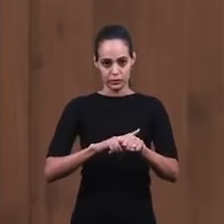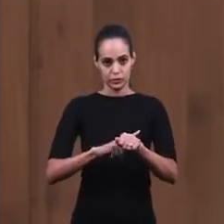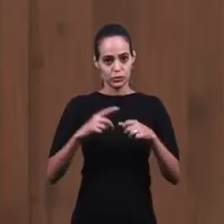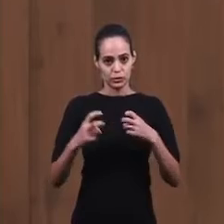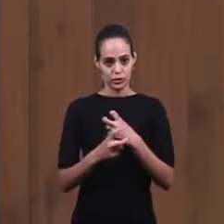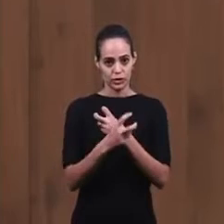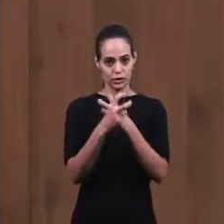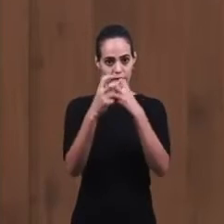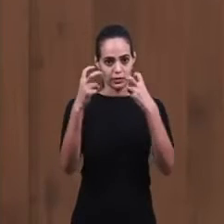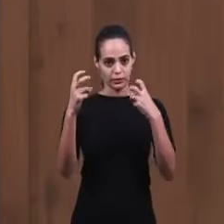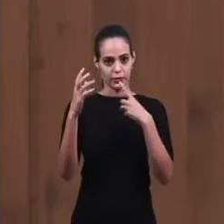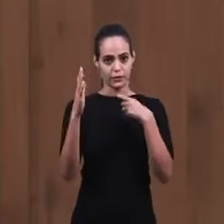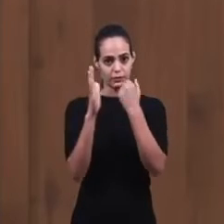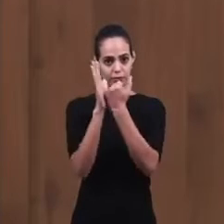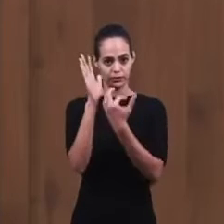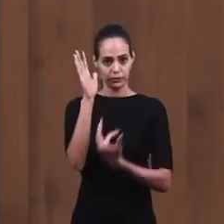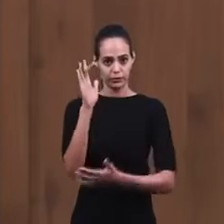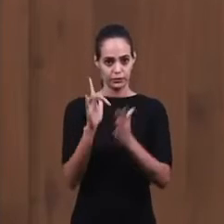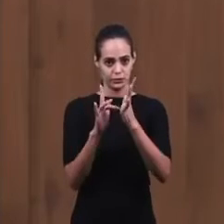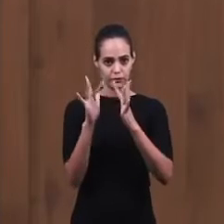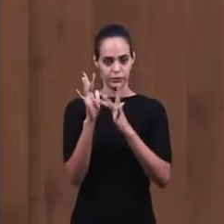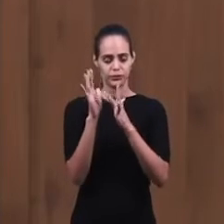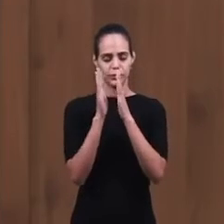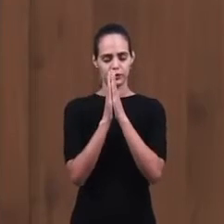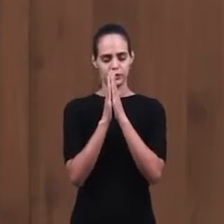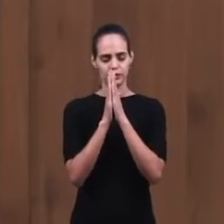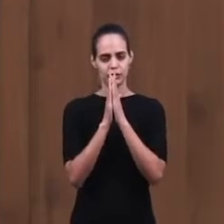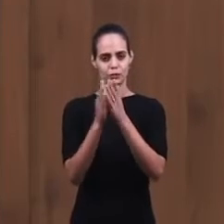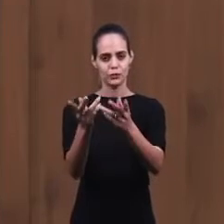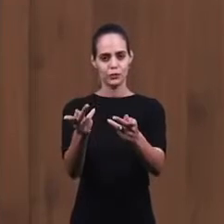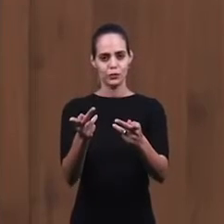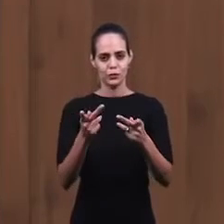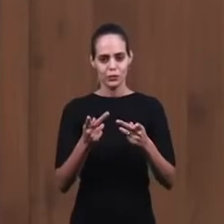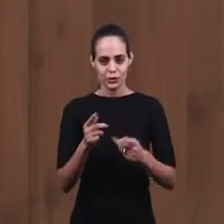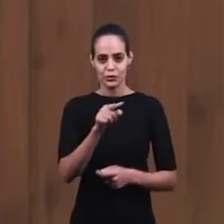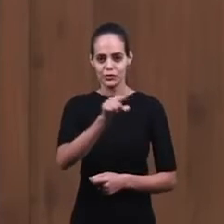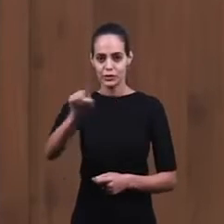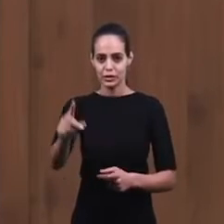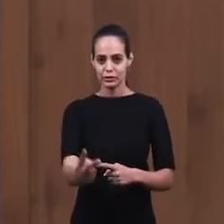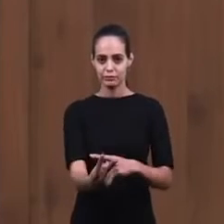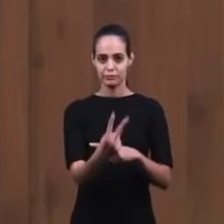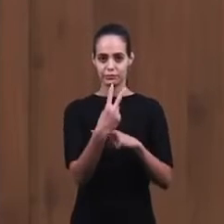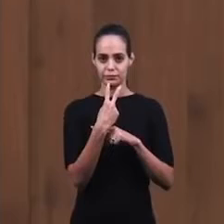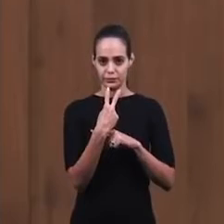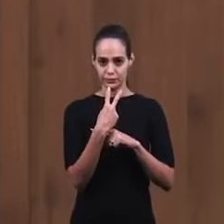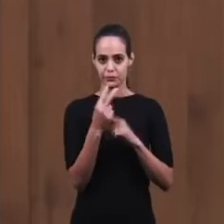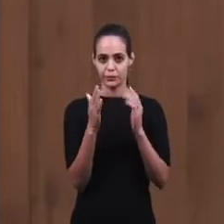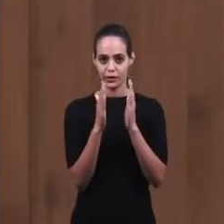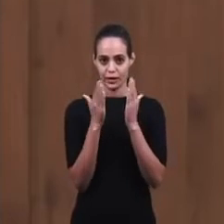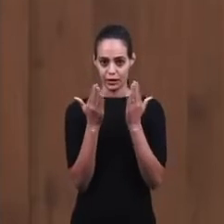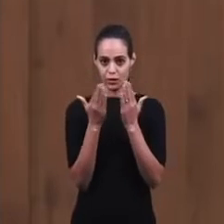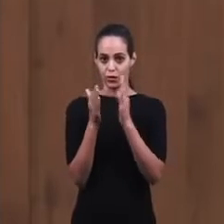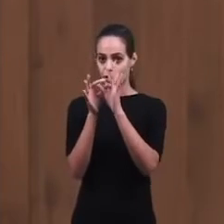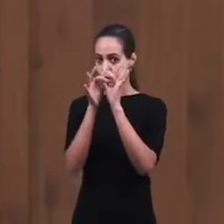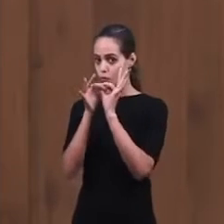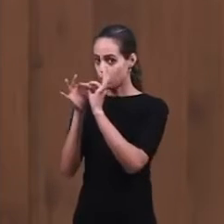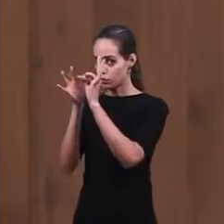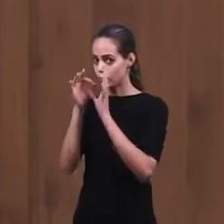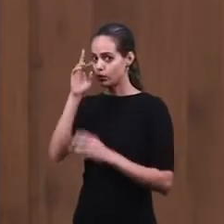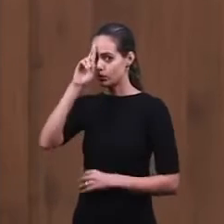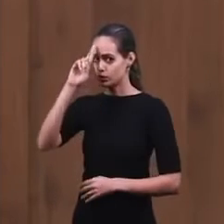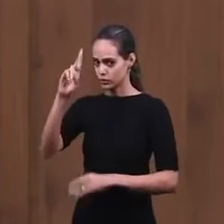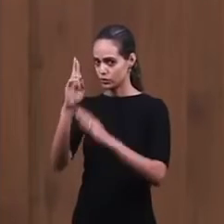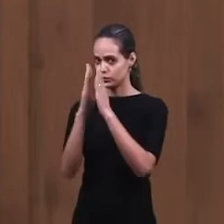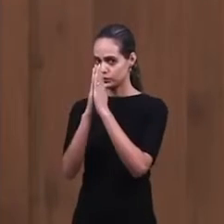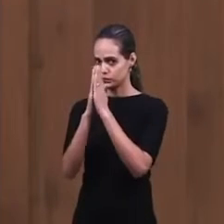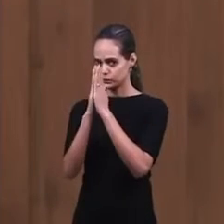to plead by the blood of Jesus. And I invite all who are watching to close your eyes so we can pray